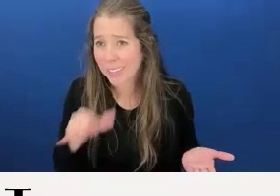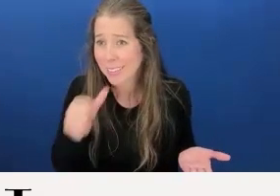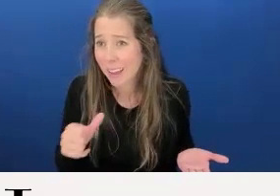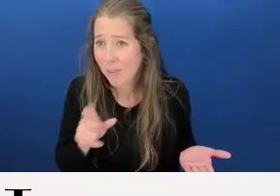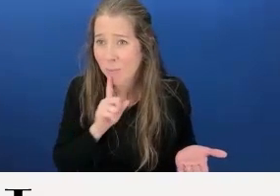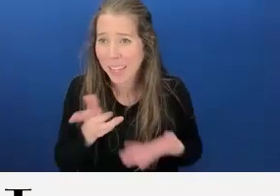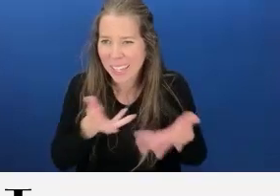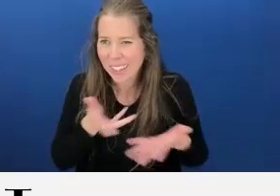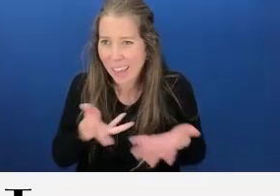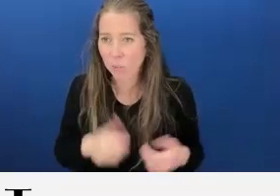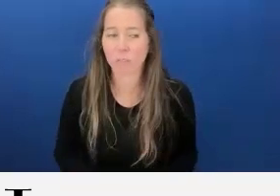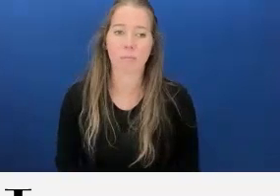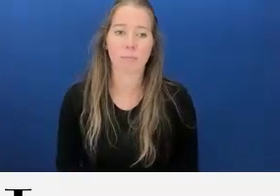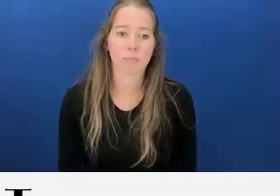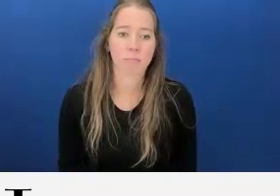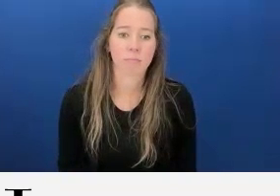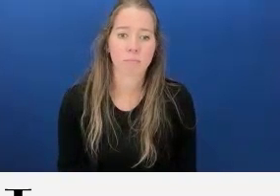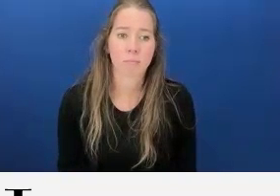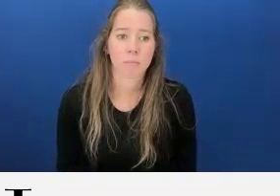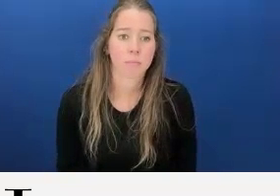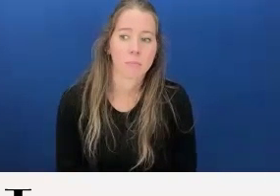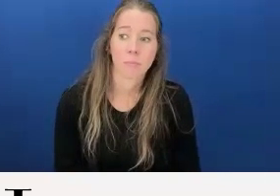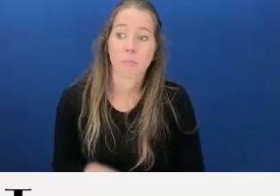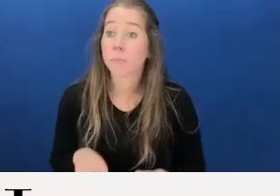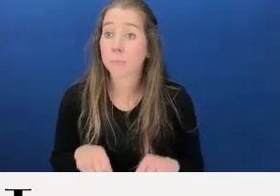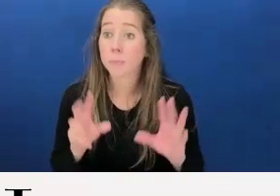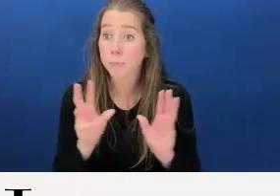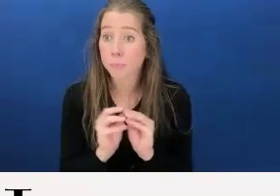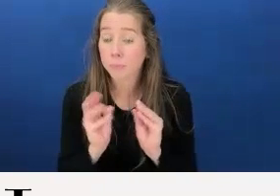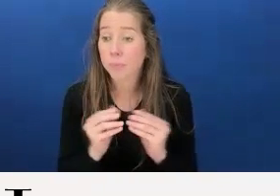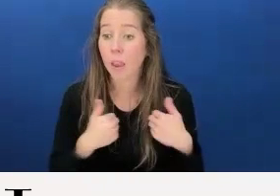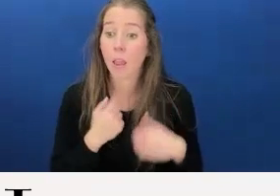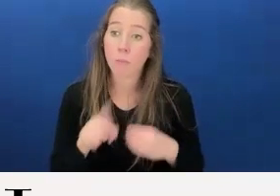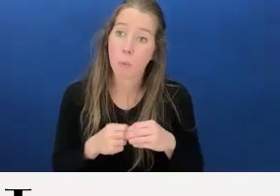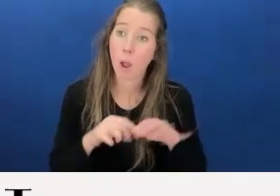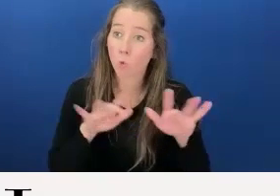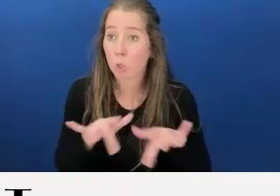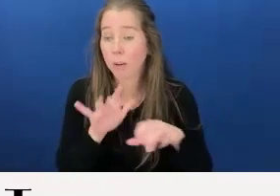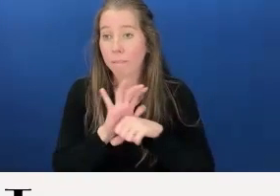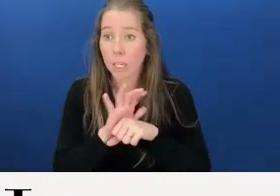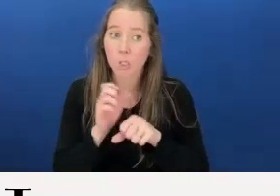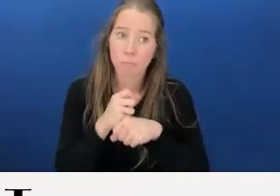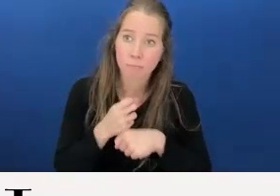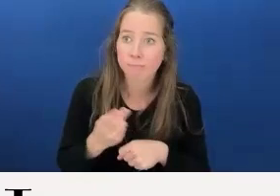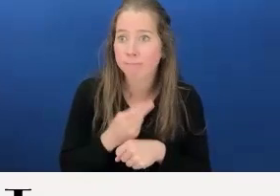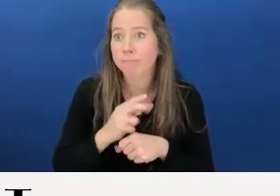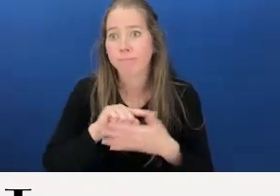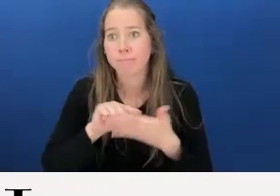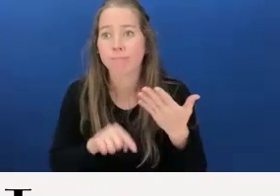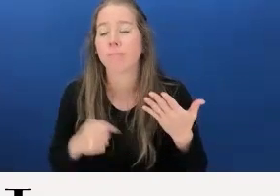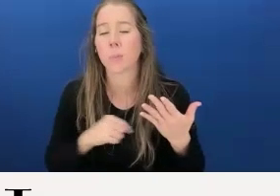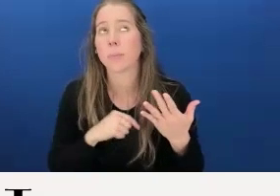as engaging. So when we have these sessions on recording video and making the use of it, we